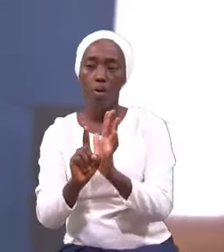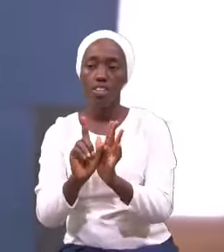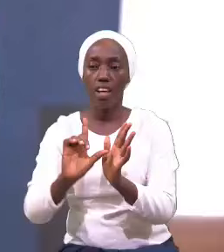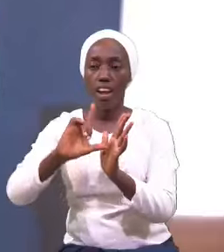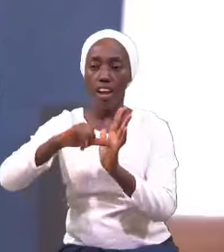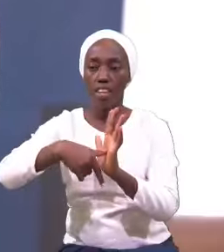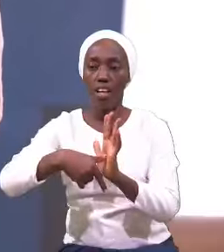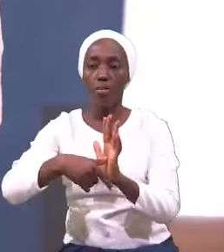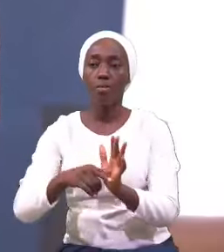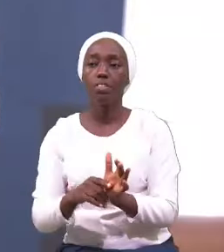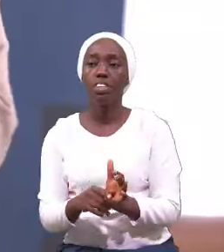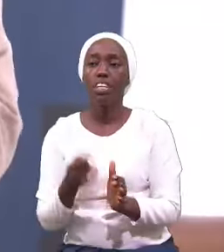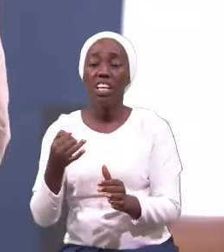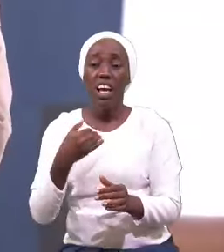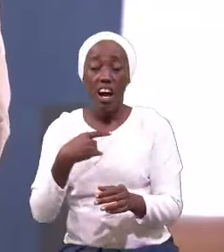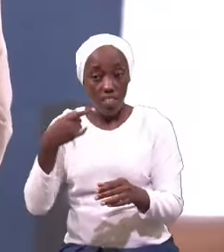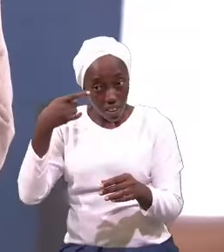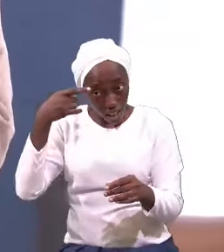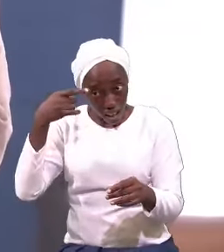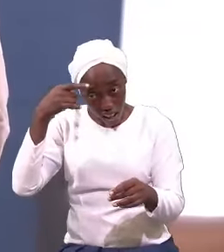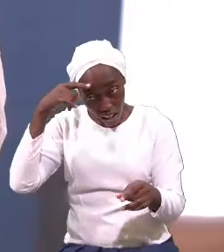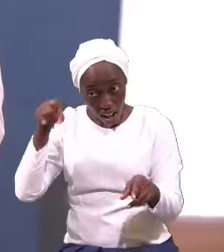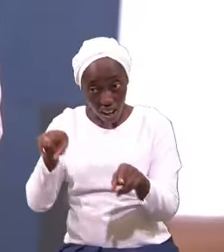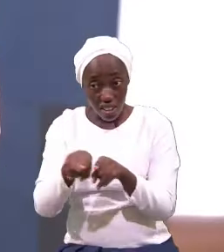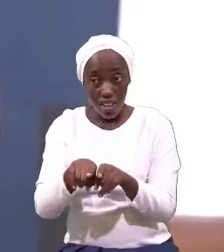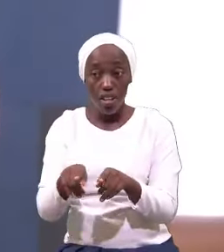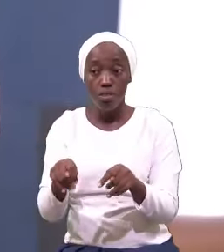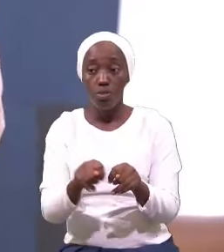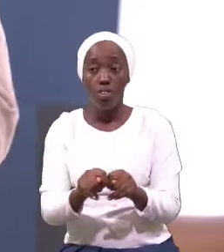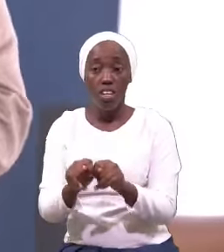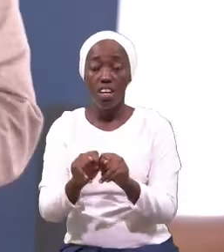They had agreed together to lie to the Holy Ghost.